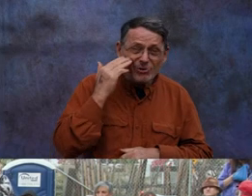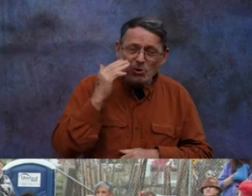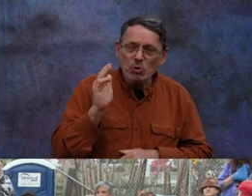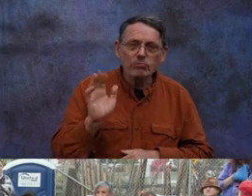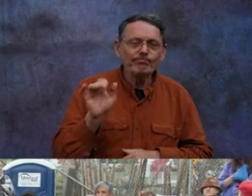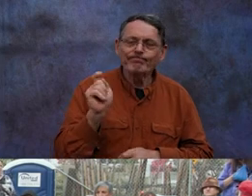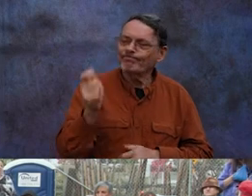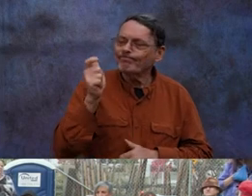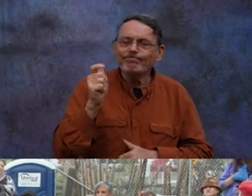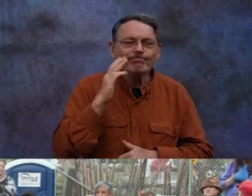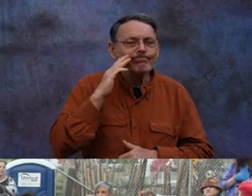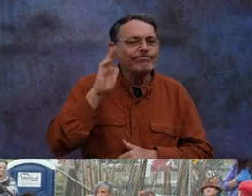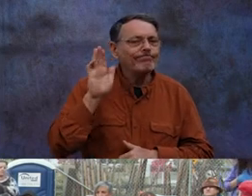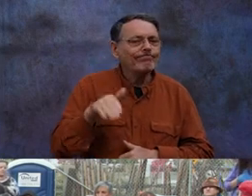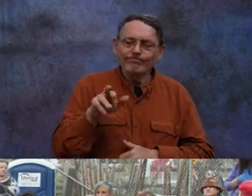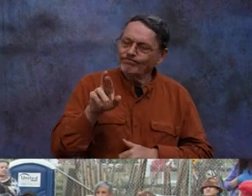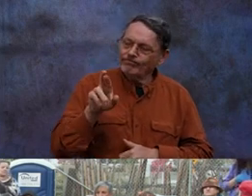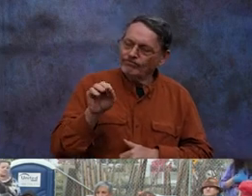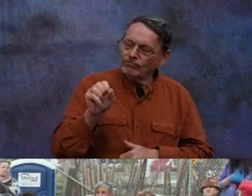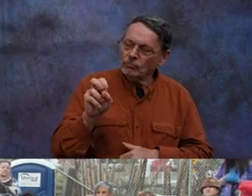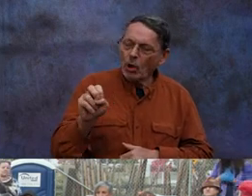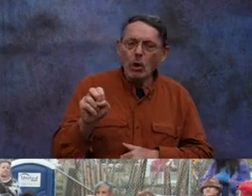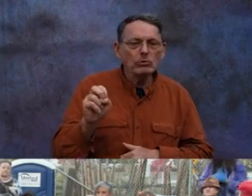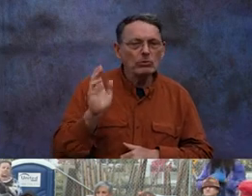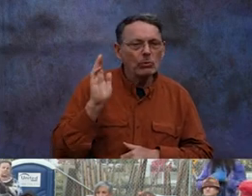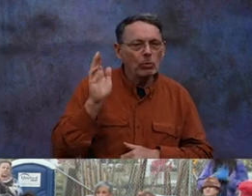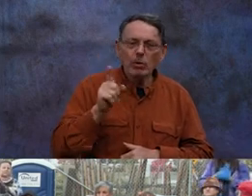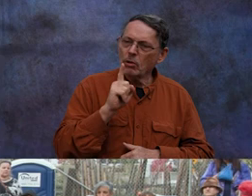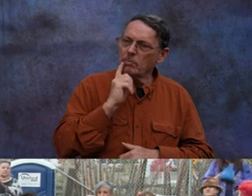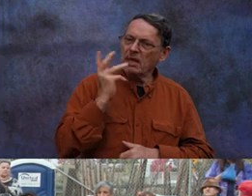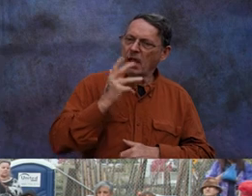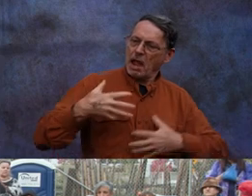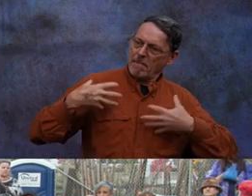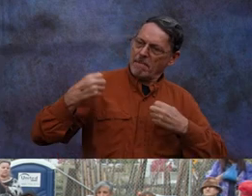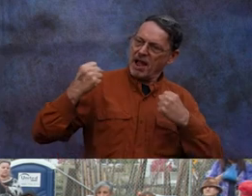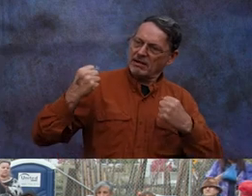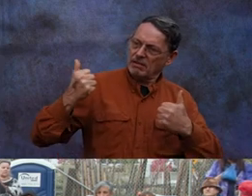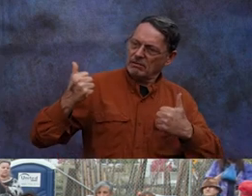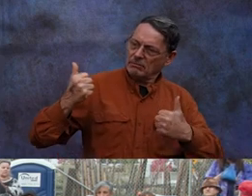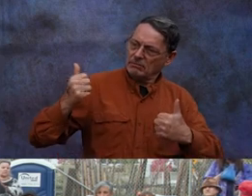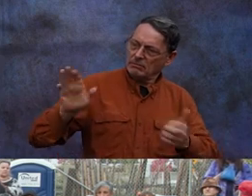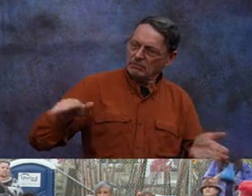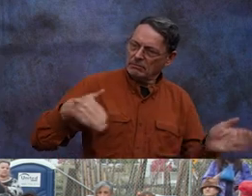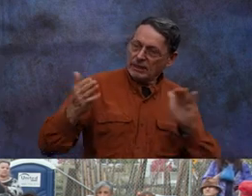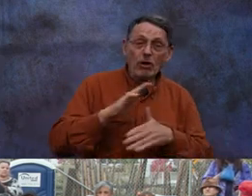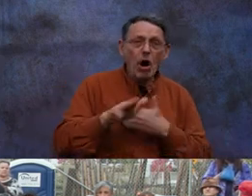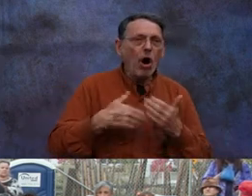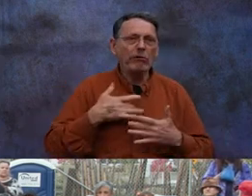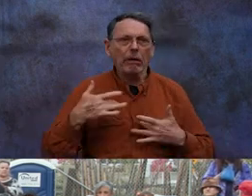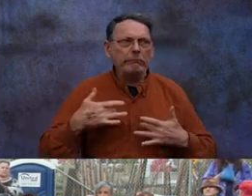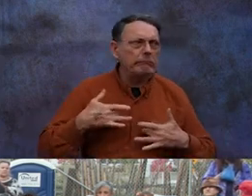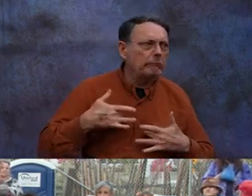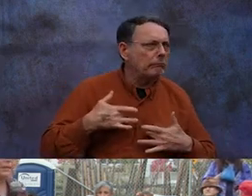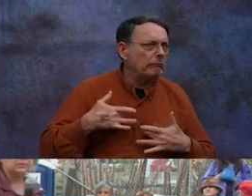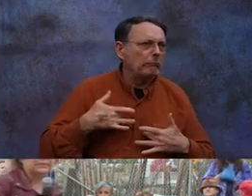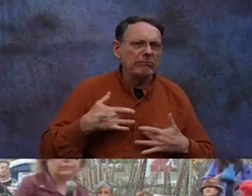immediately knew in my bones that she will be a mighty dead. That